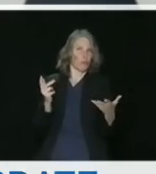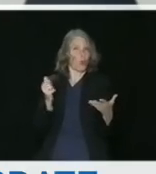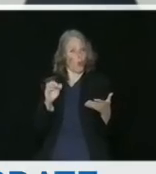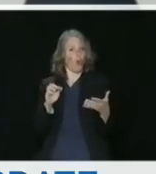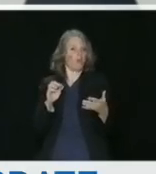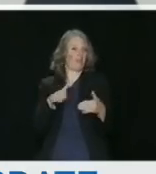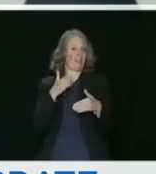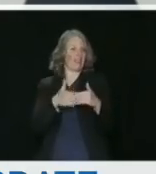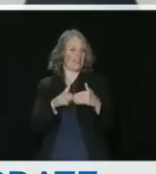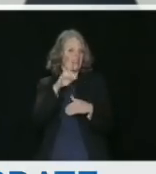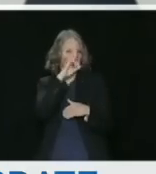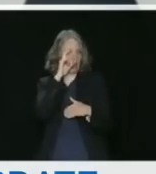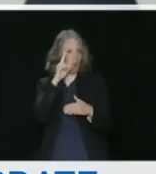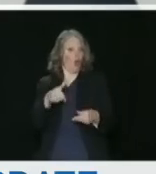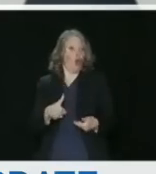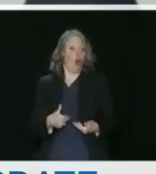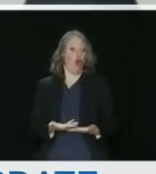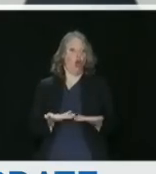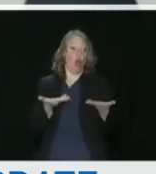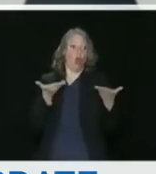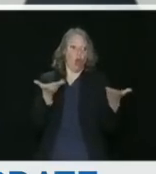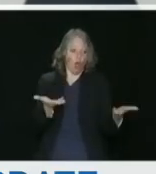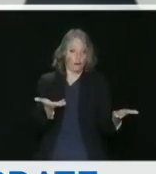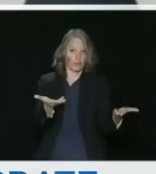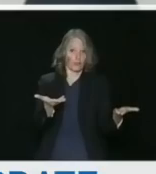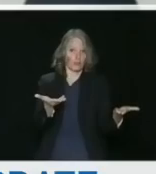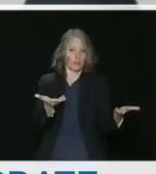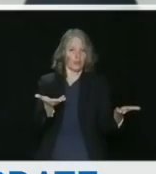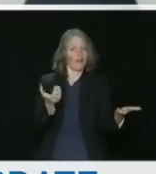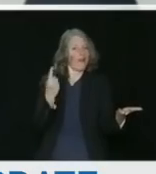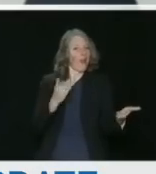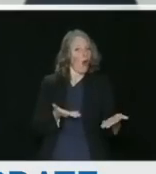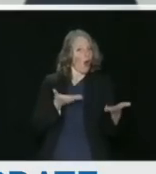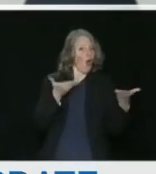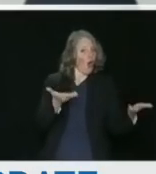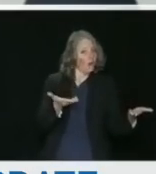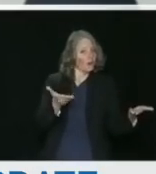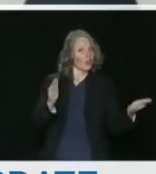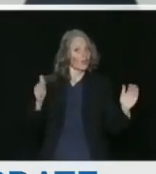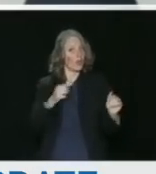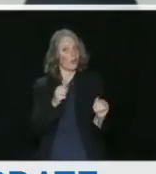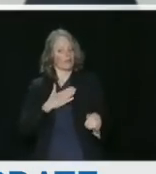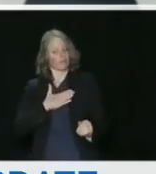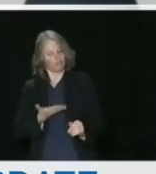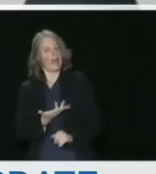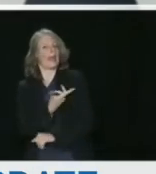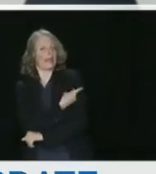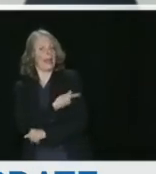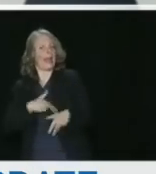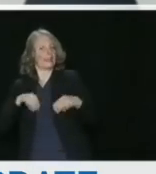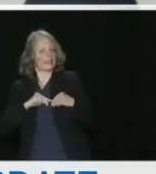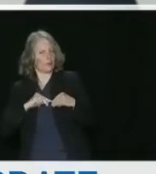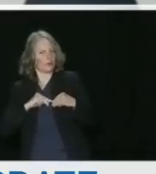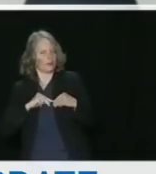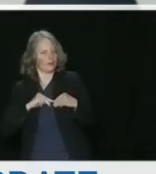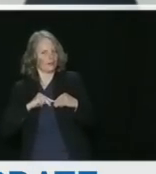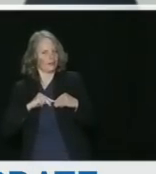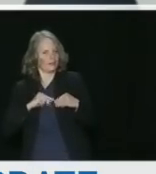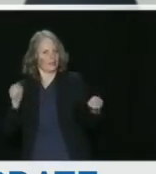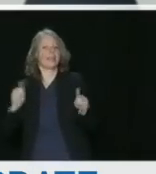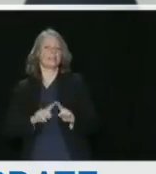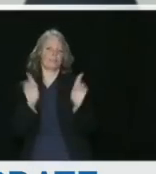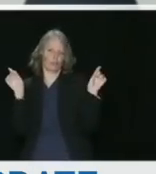summer. But there is a difference between offering vaccination to Canadians and the